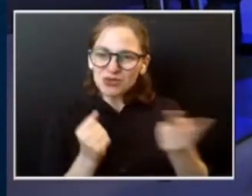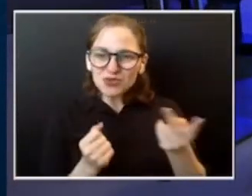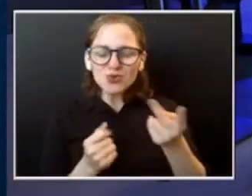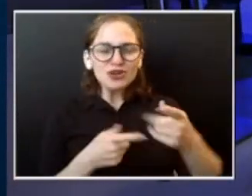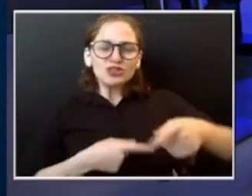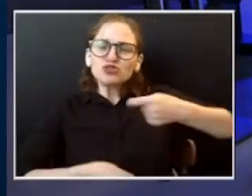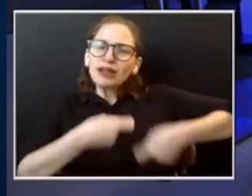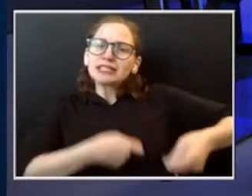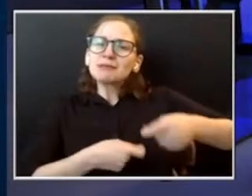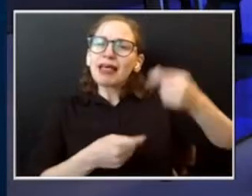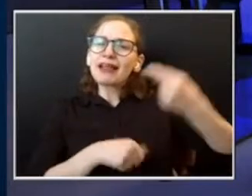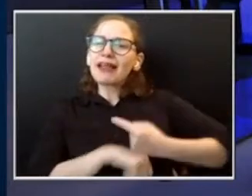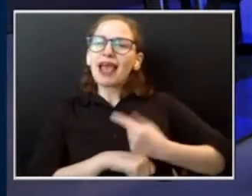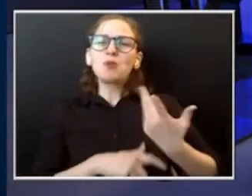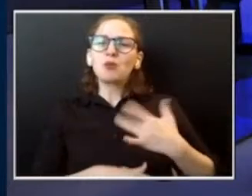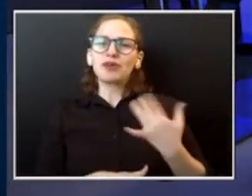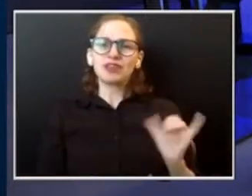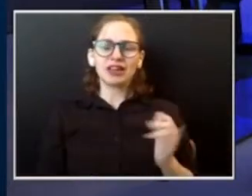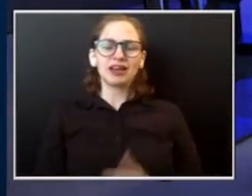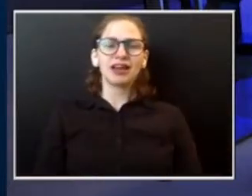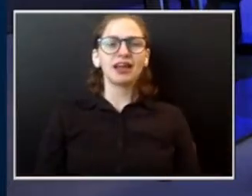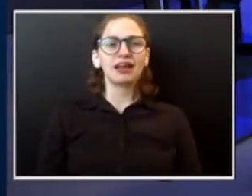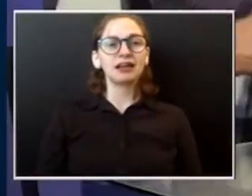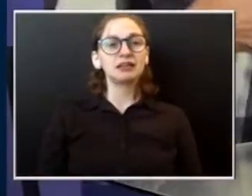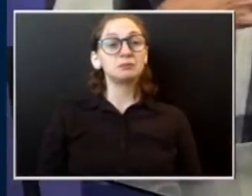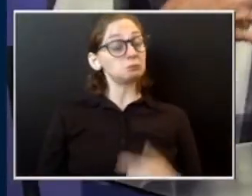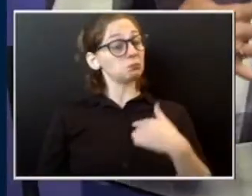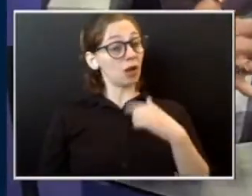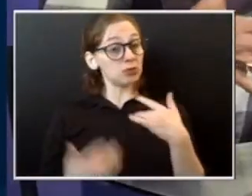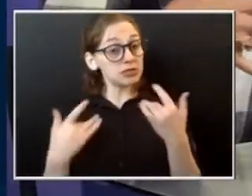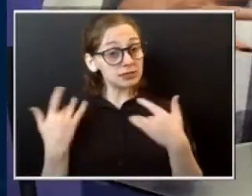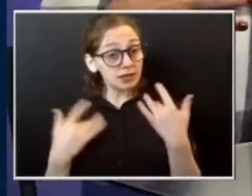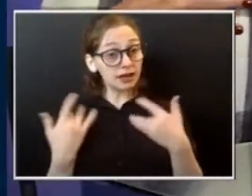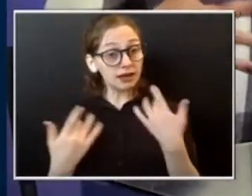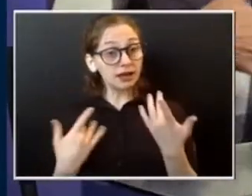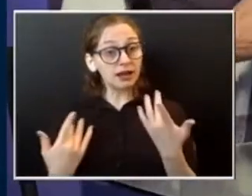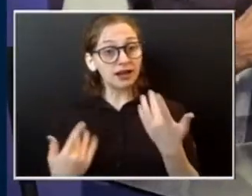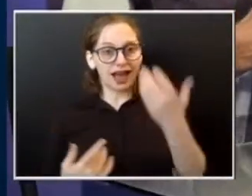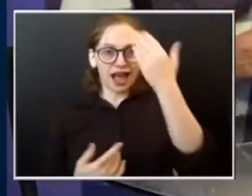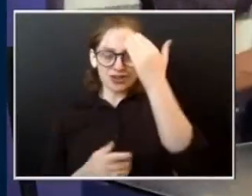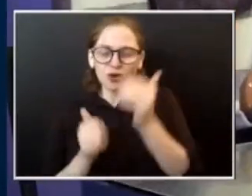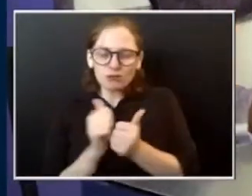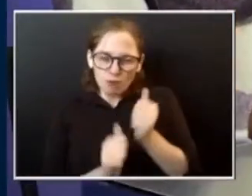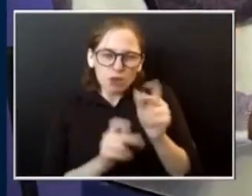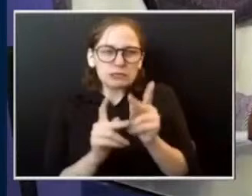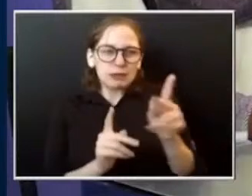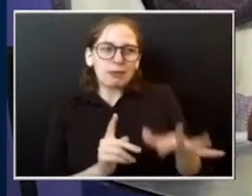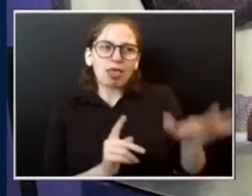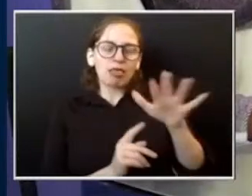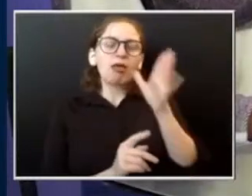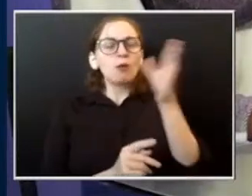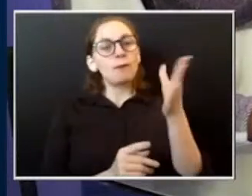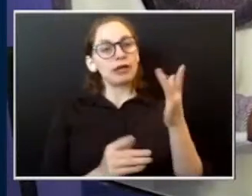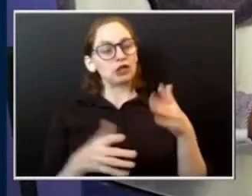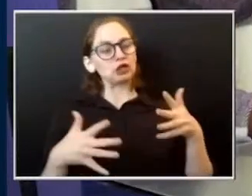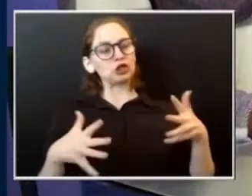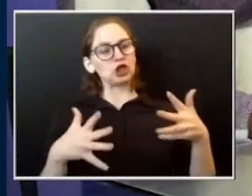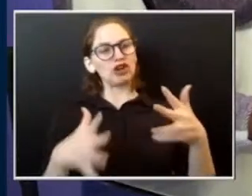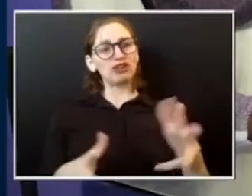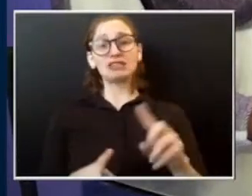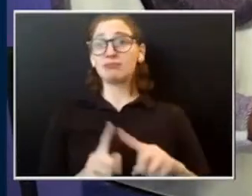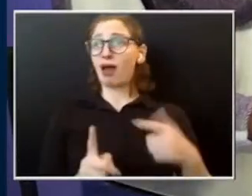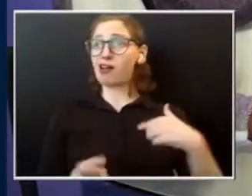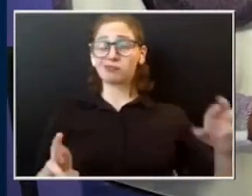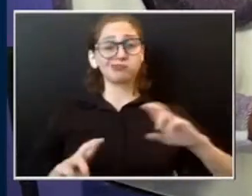that. I was excited. I know most people would probably say that they were really nervous, but I was ready to get it